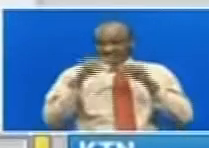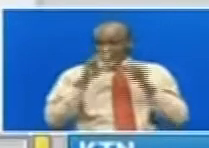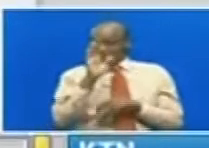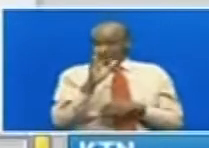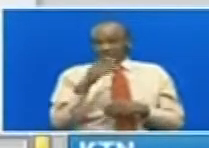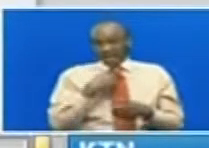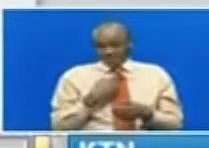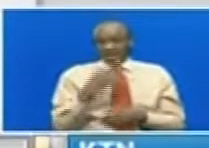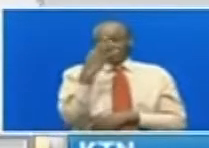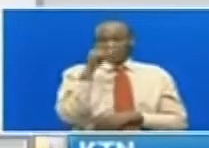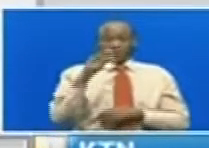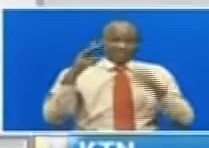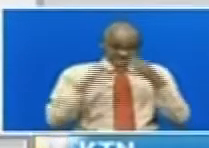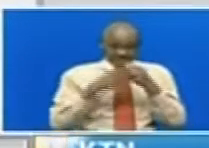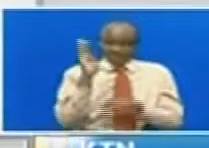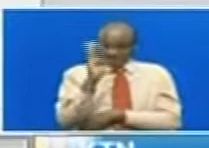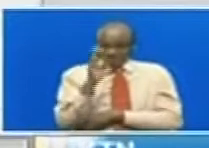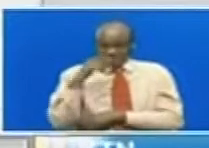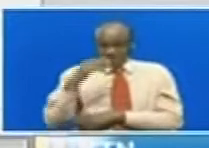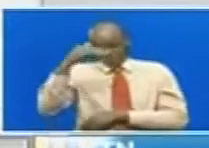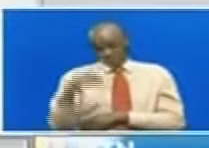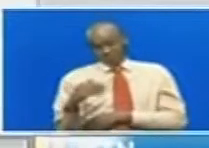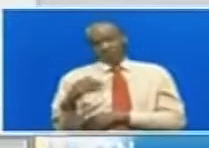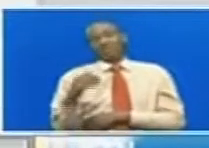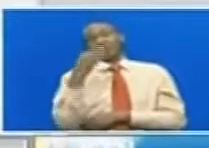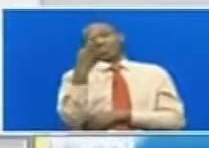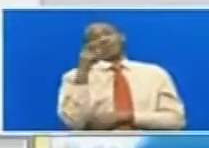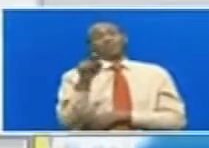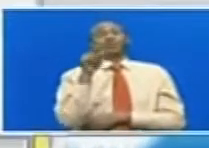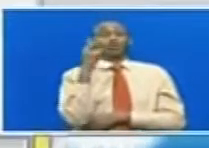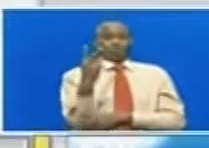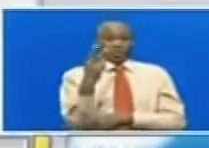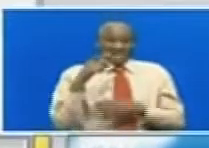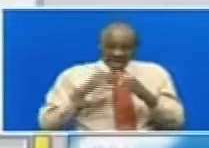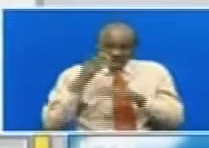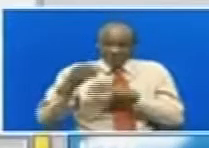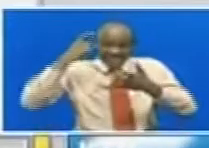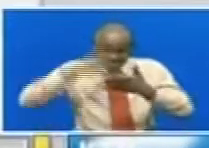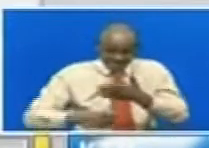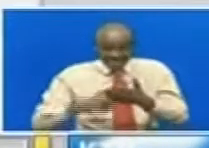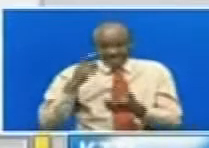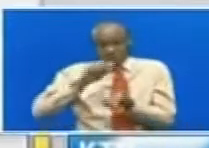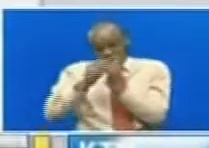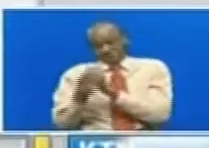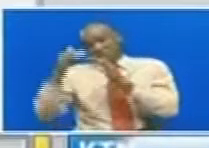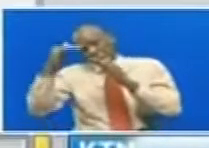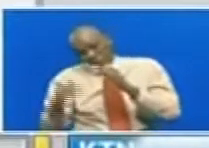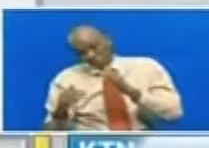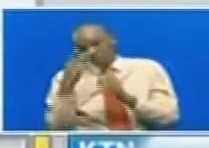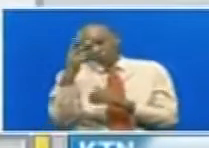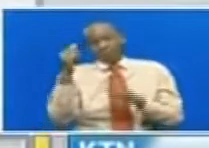profit fell from 3.73 billion shillings to 3.2 billion shillings, while after-tax income was adjusted downwards